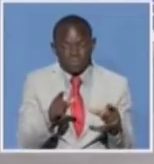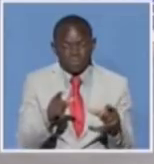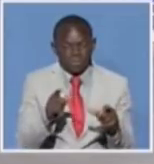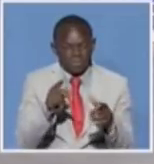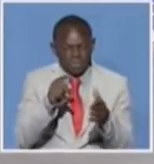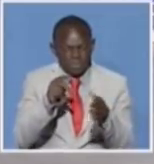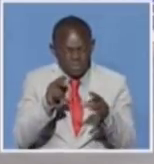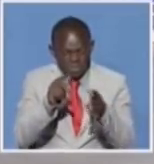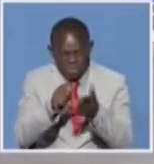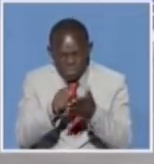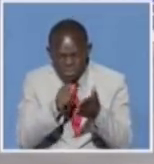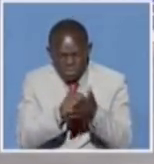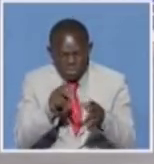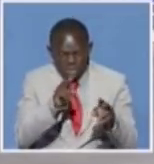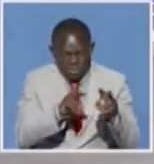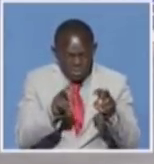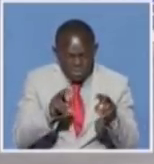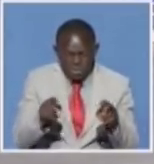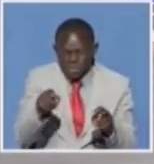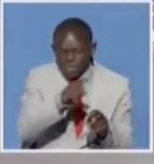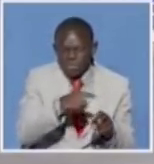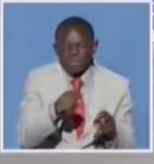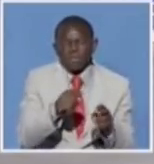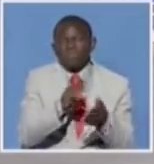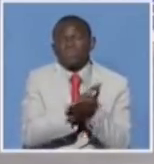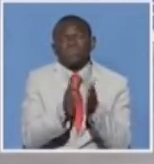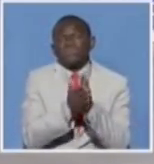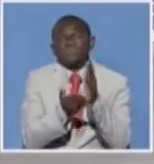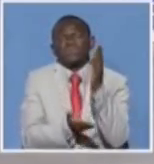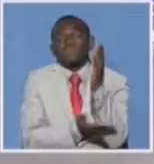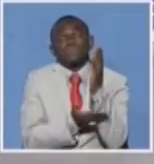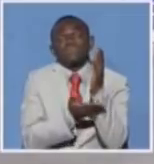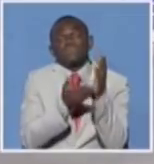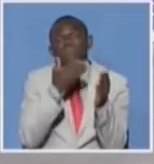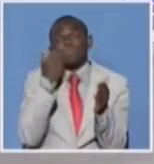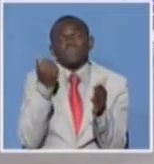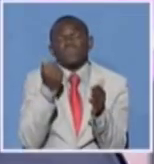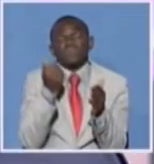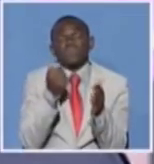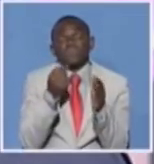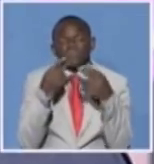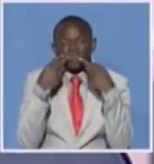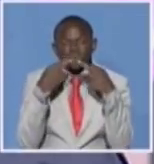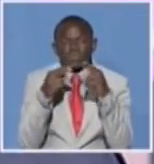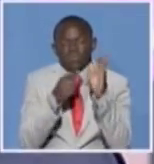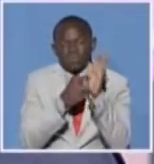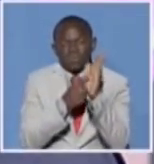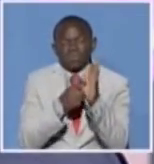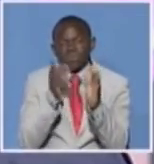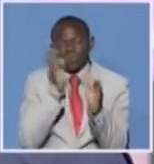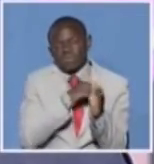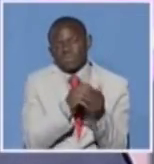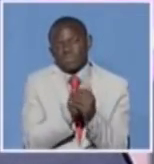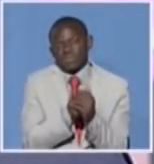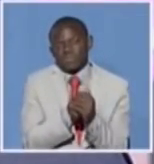result, giving us confidence that that decision is appropriate and necessary.